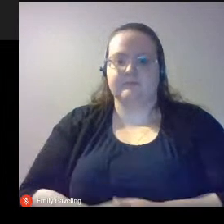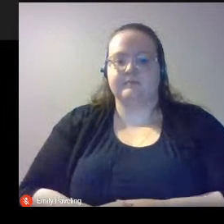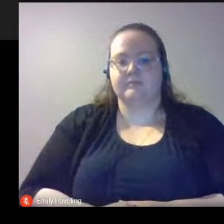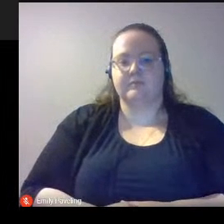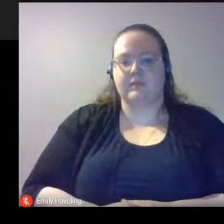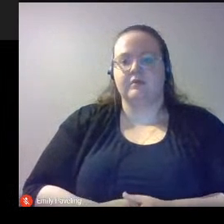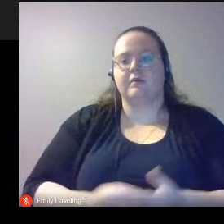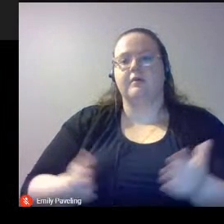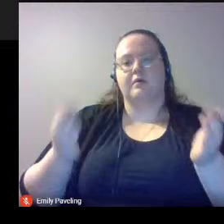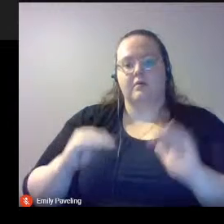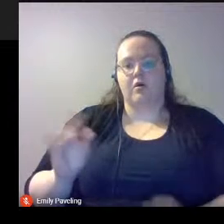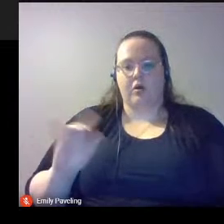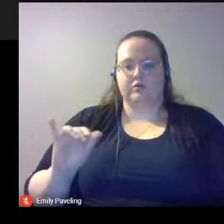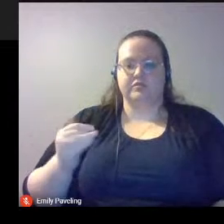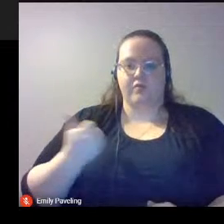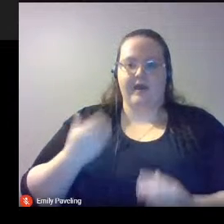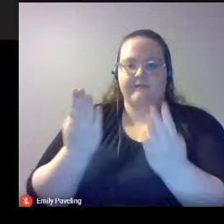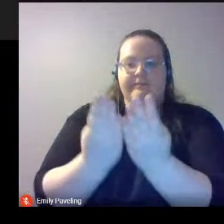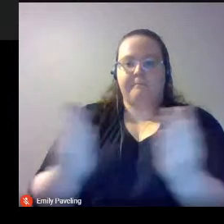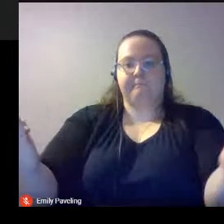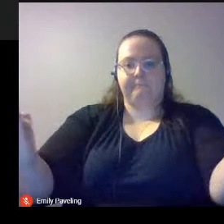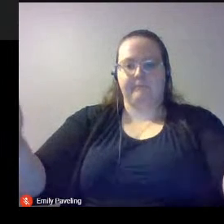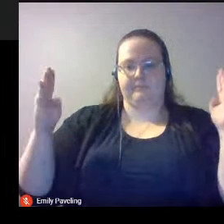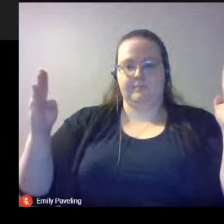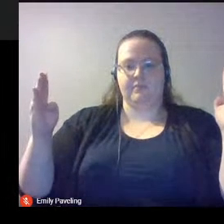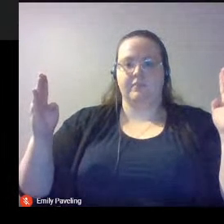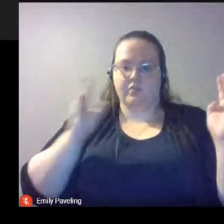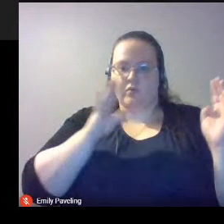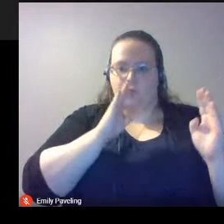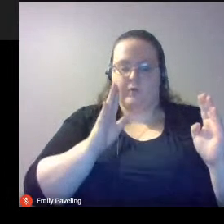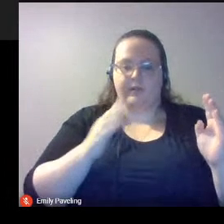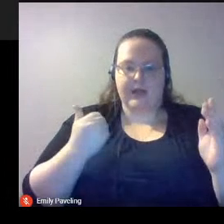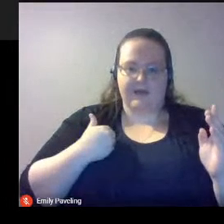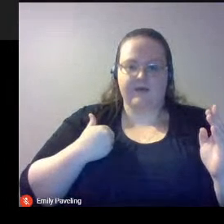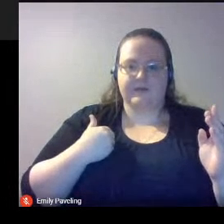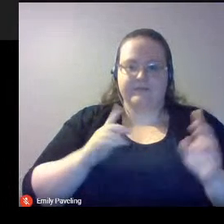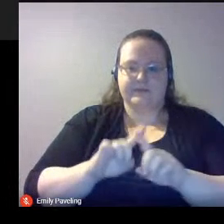staff and students in a number of areas where they may come in within 2 meters of each other.